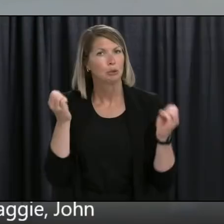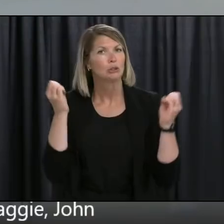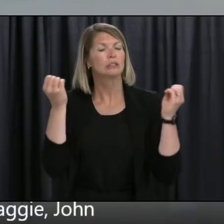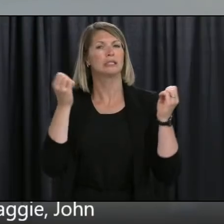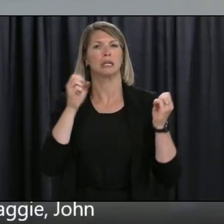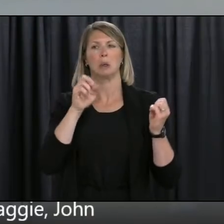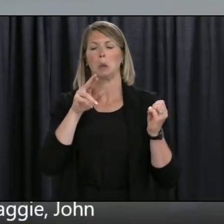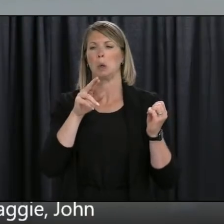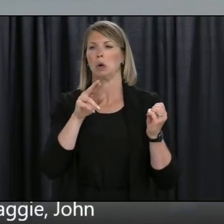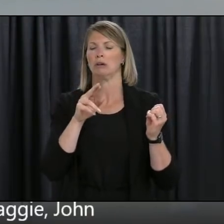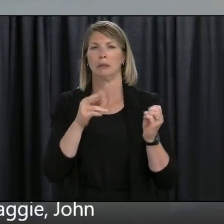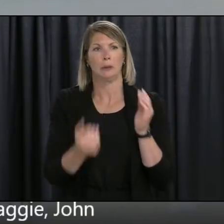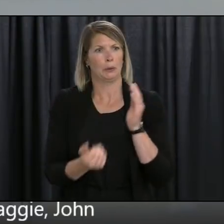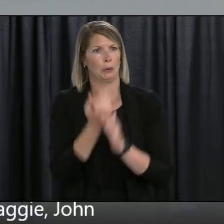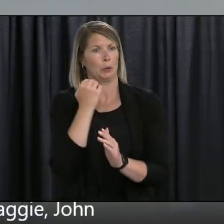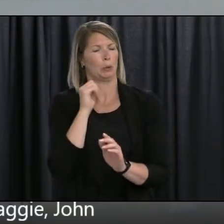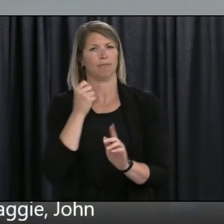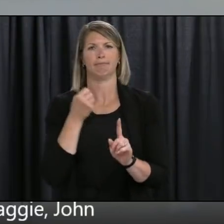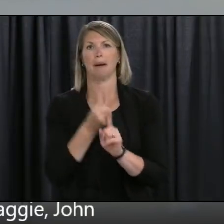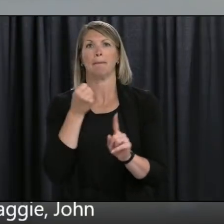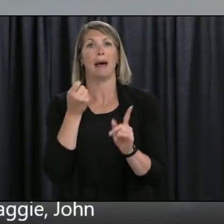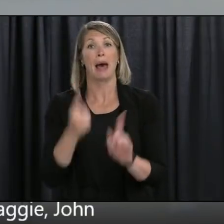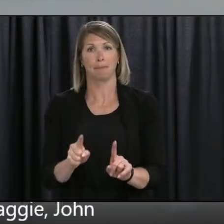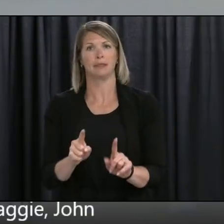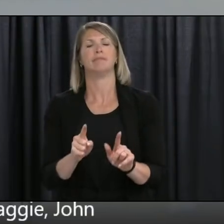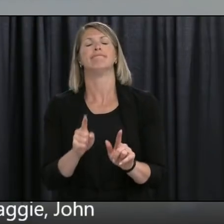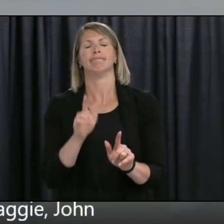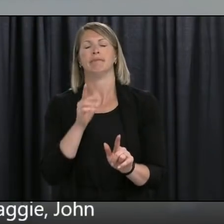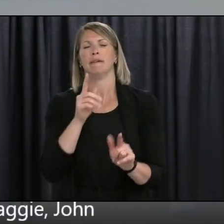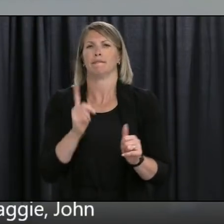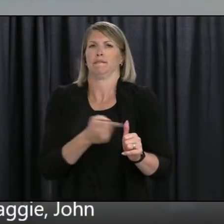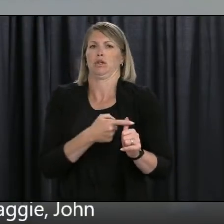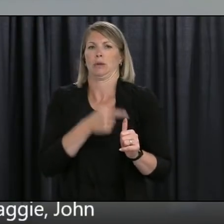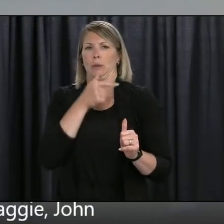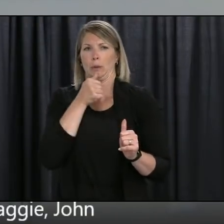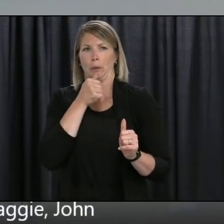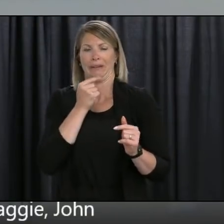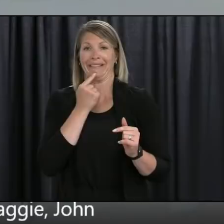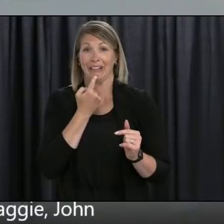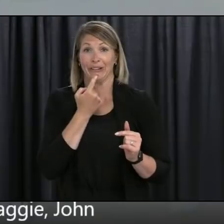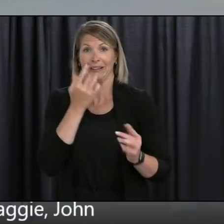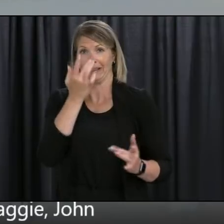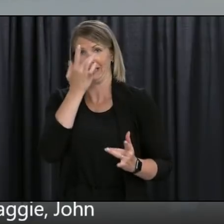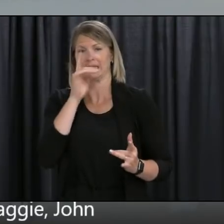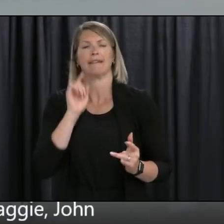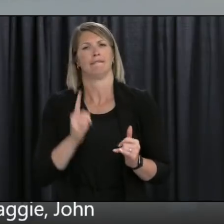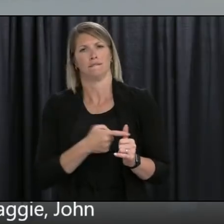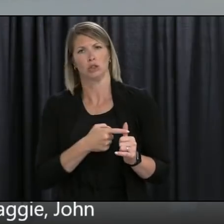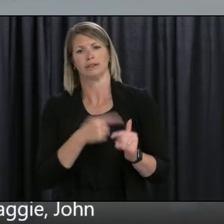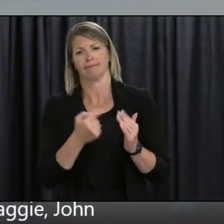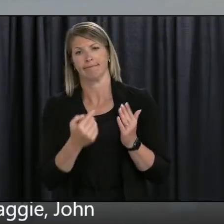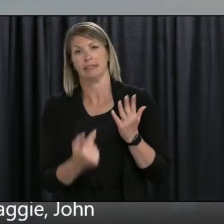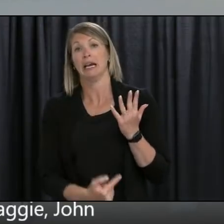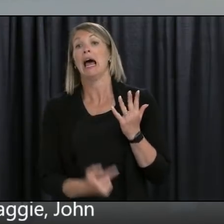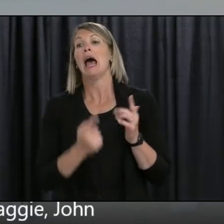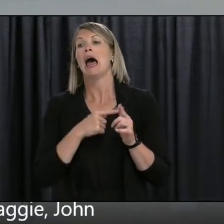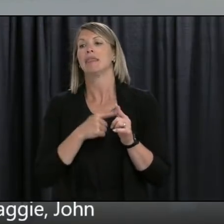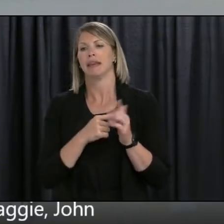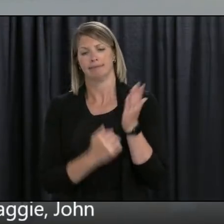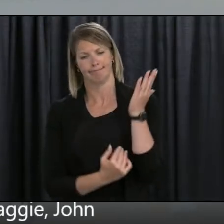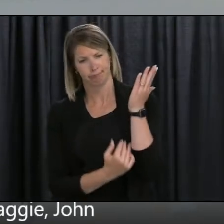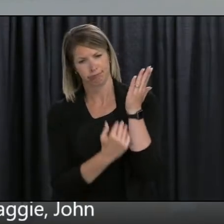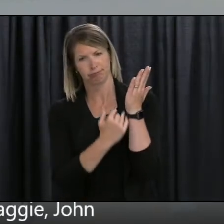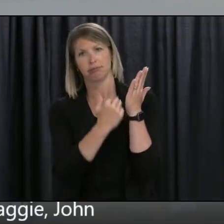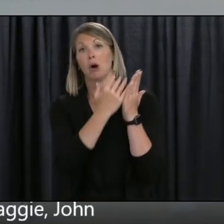emergent, even back in March, was permitted. We were fortunate in that we could do that, unlike Ontario,